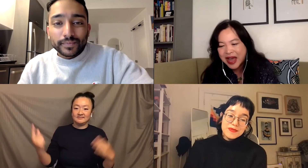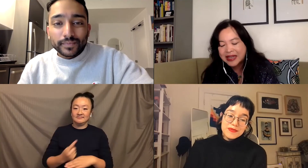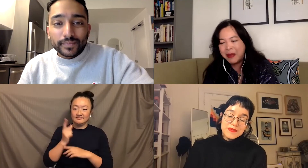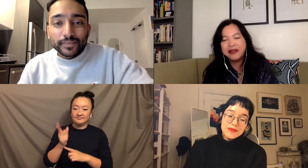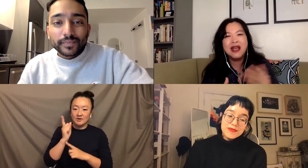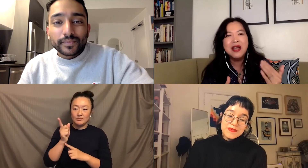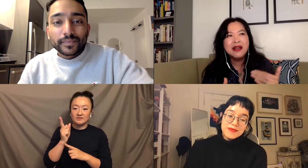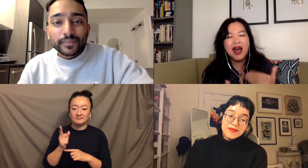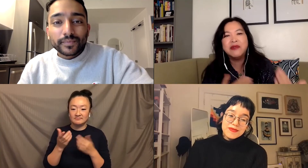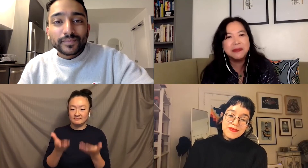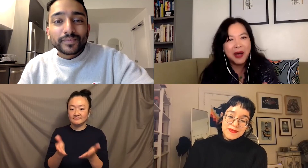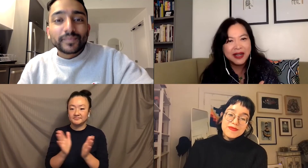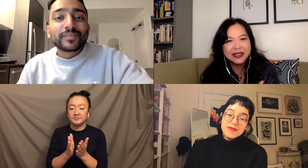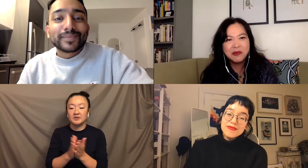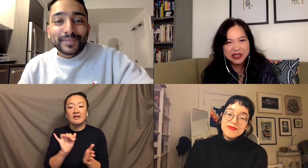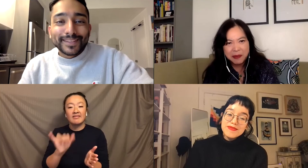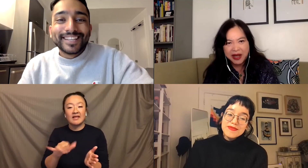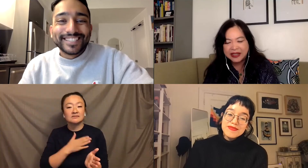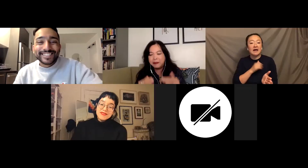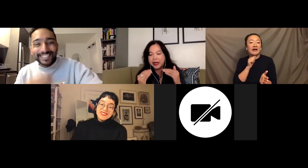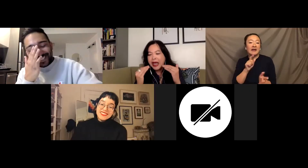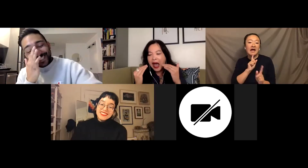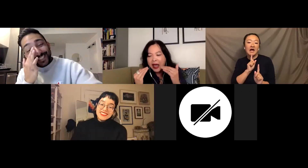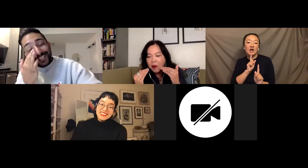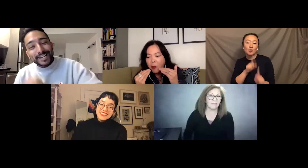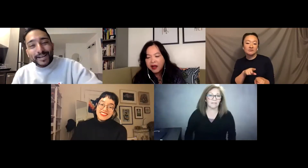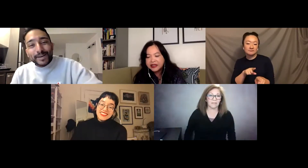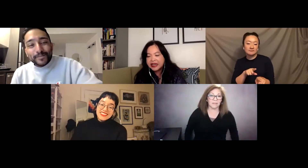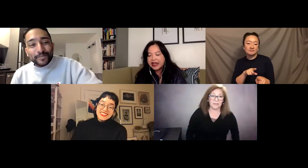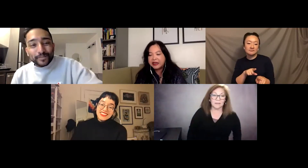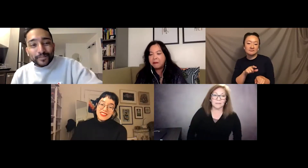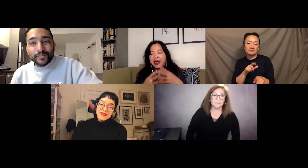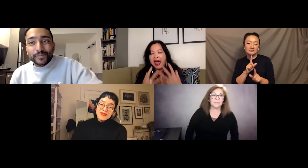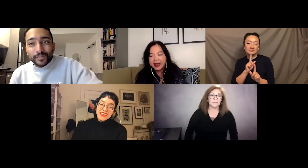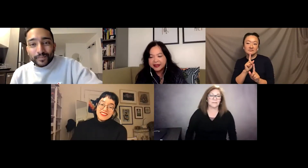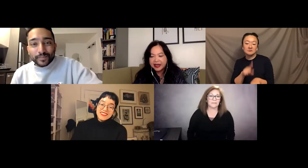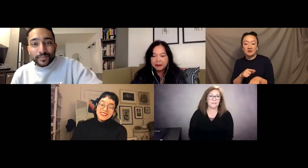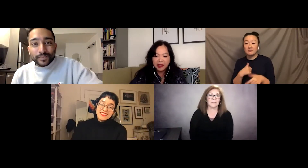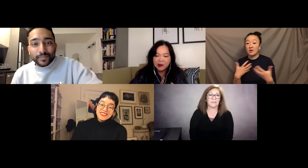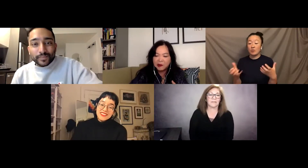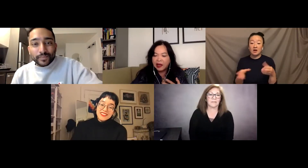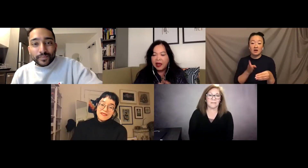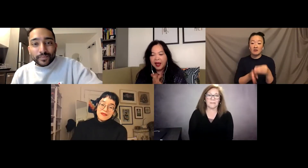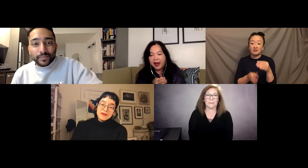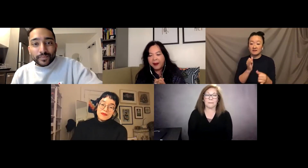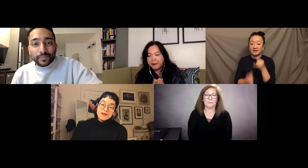So that is my non-response response. But I want to end by asking